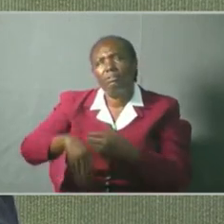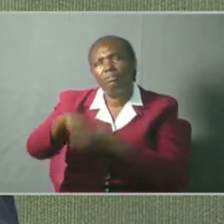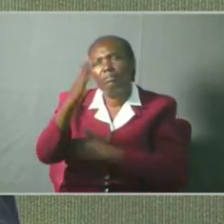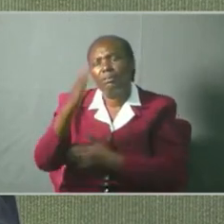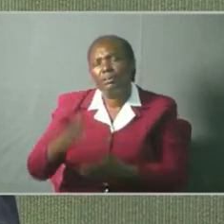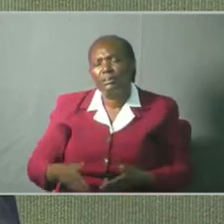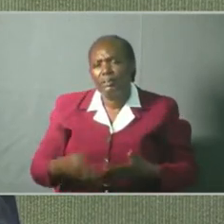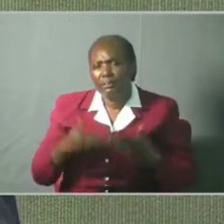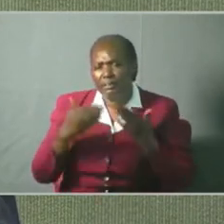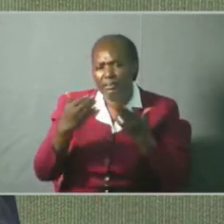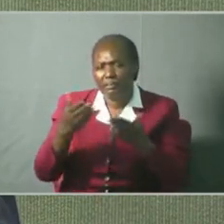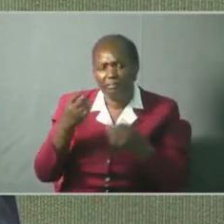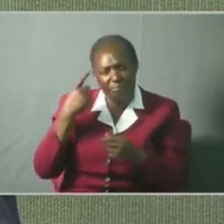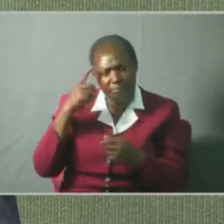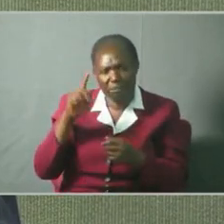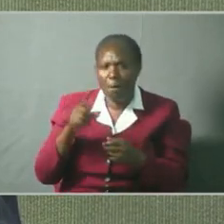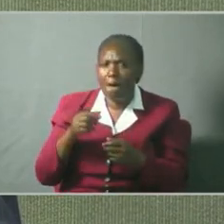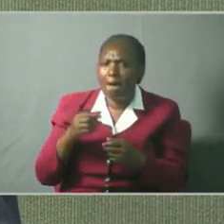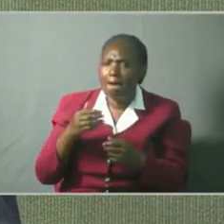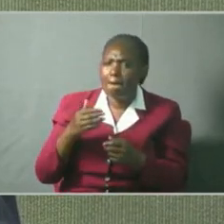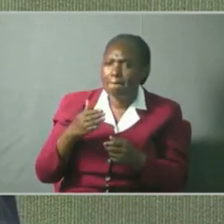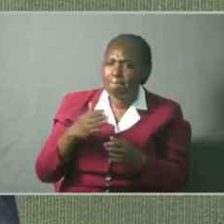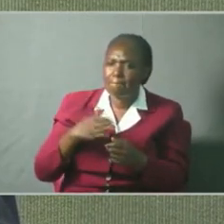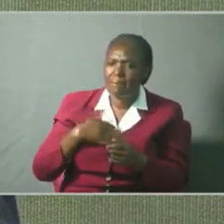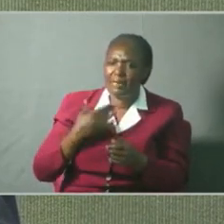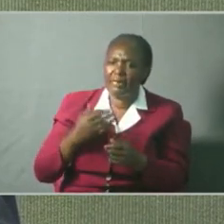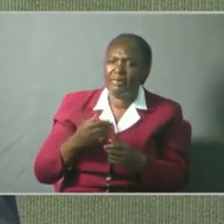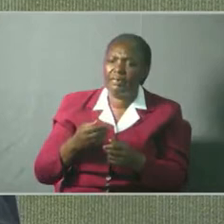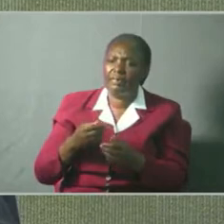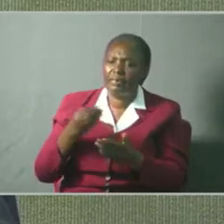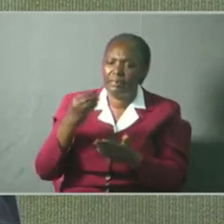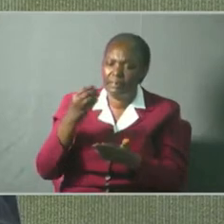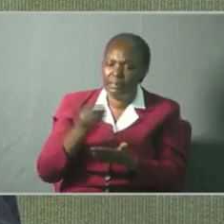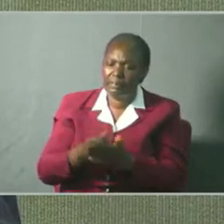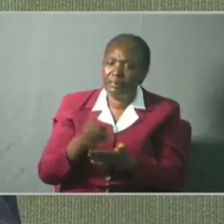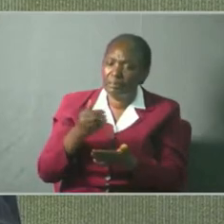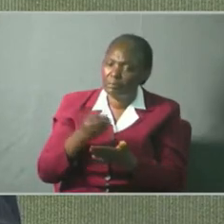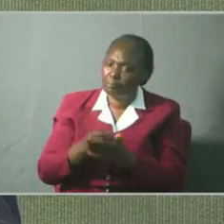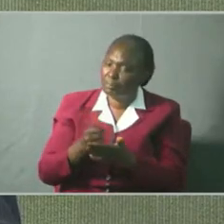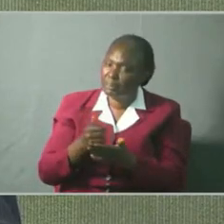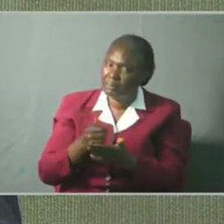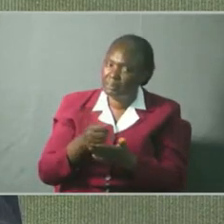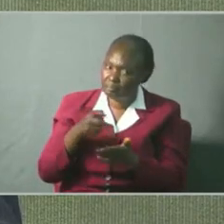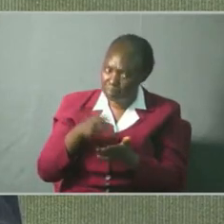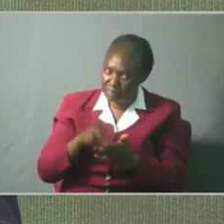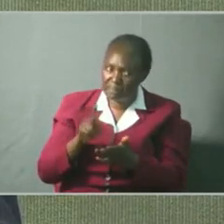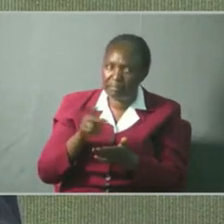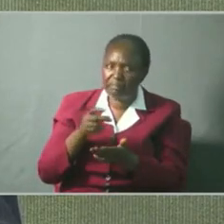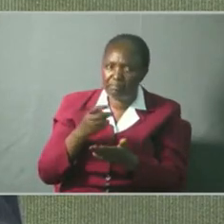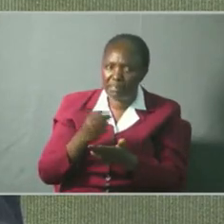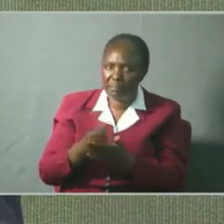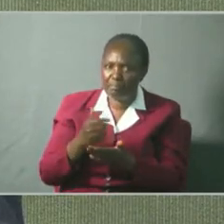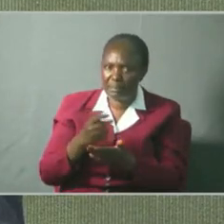And I got that consultancy just a few days